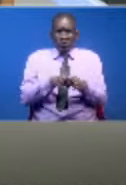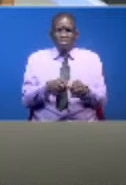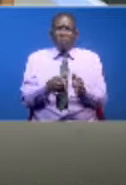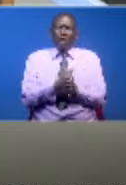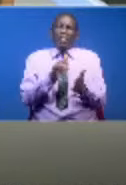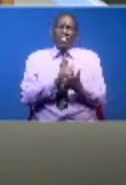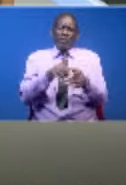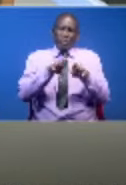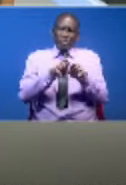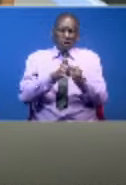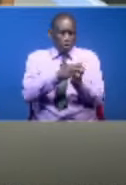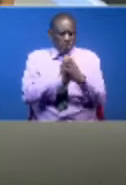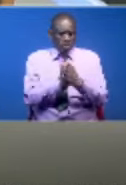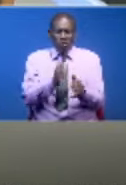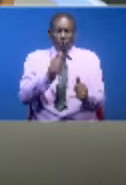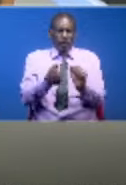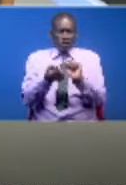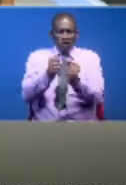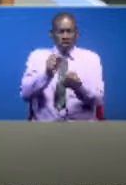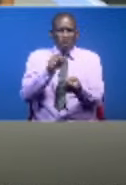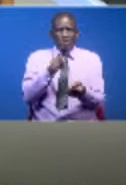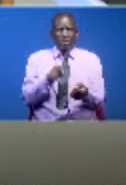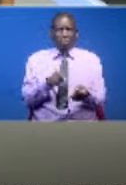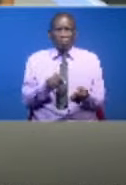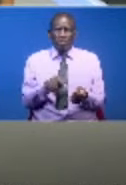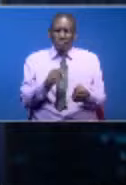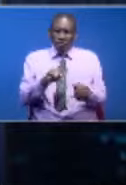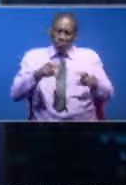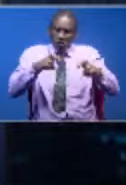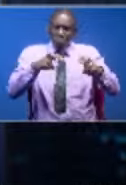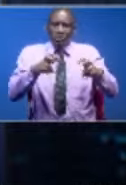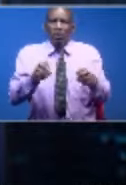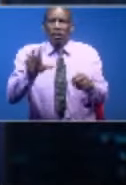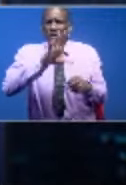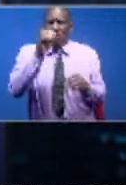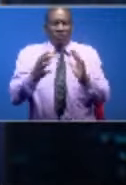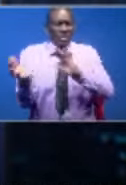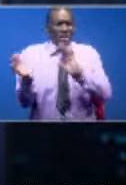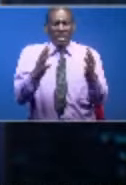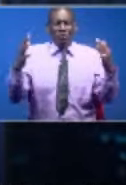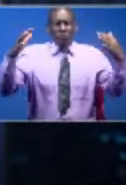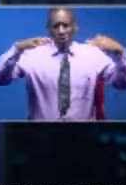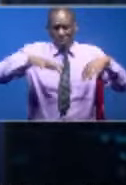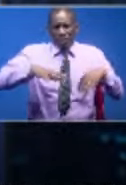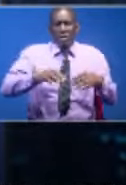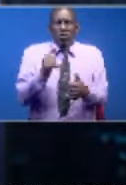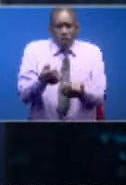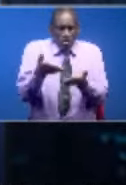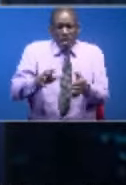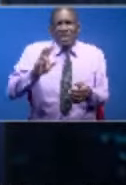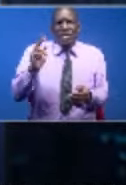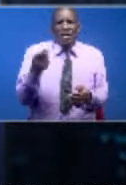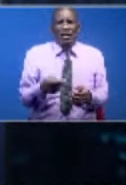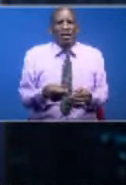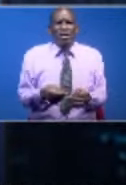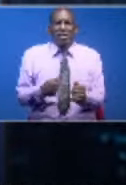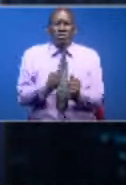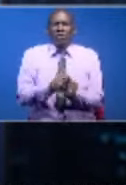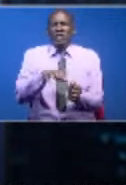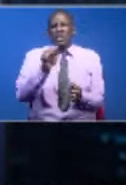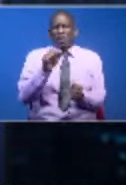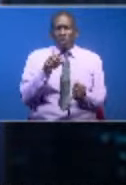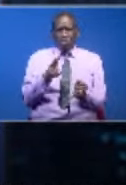the narrative that changed significantly. If we look back at the African Climate Summit that was hosted here in Kenya with the AU,